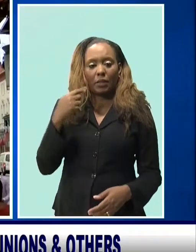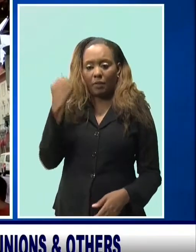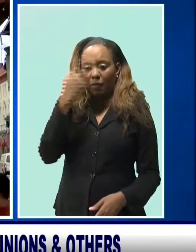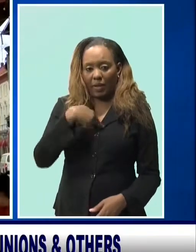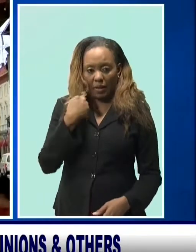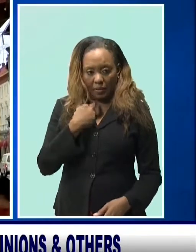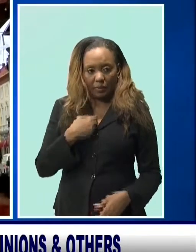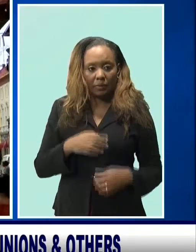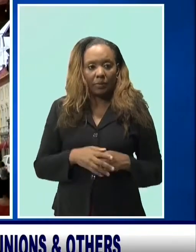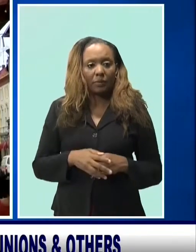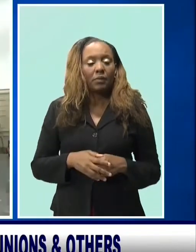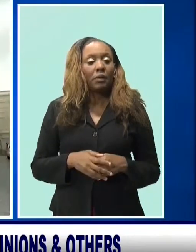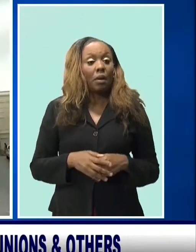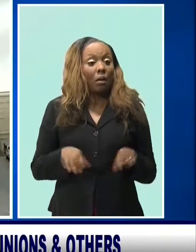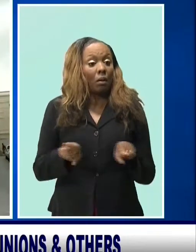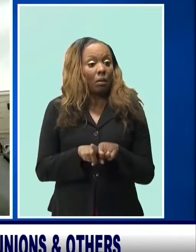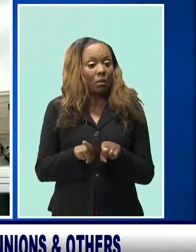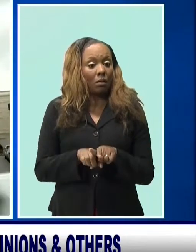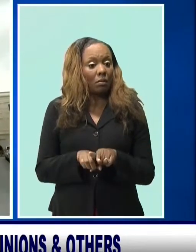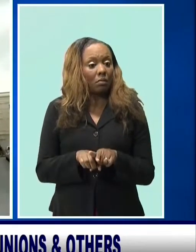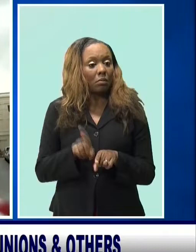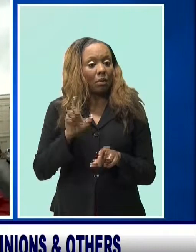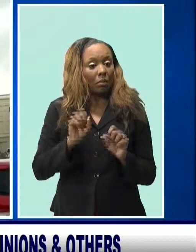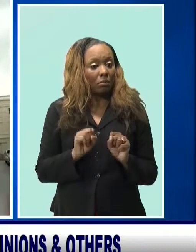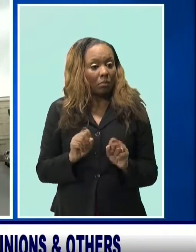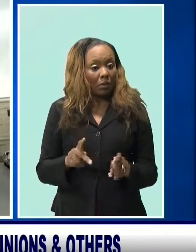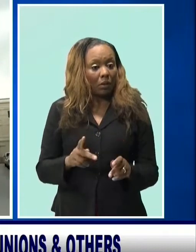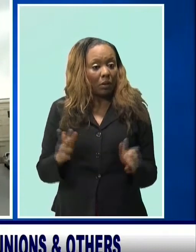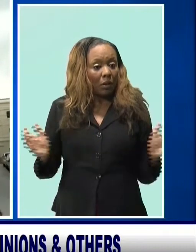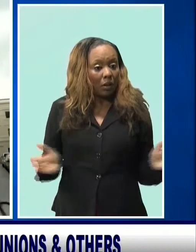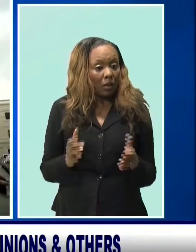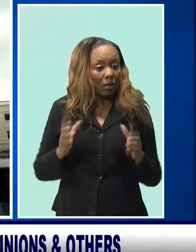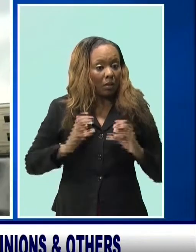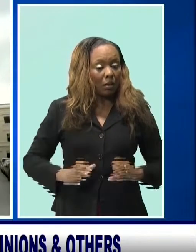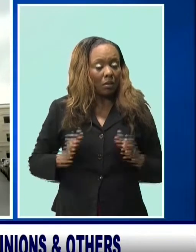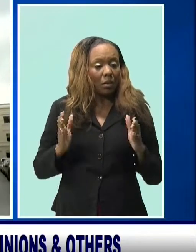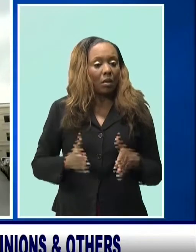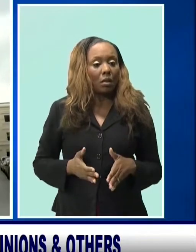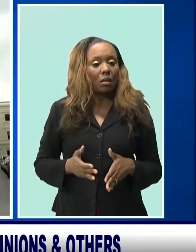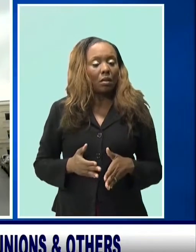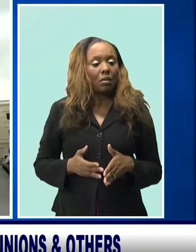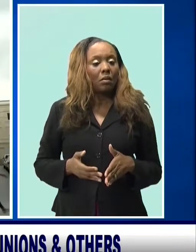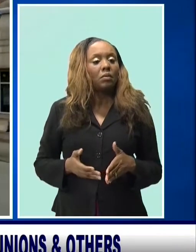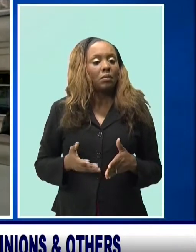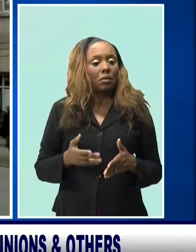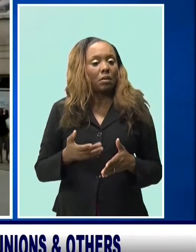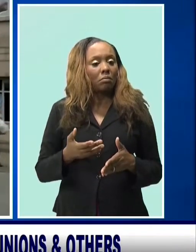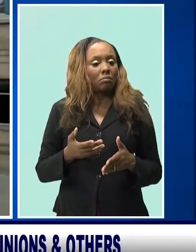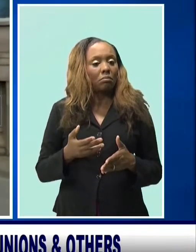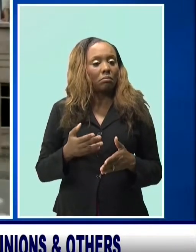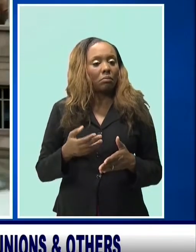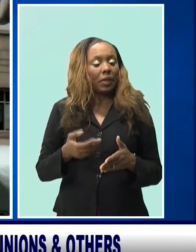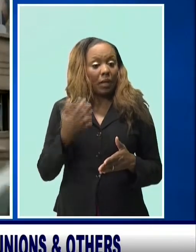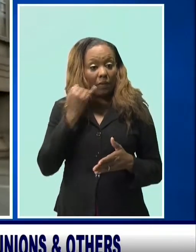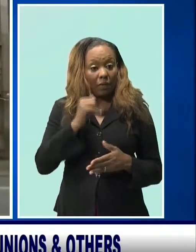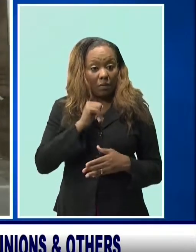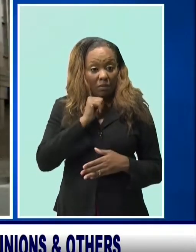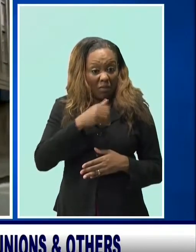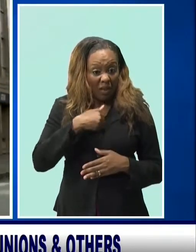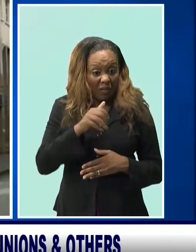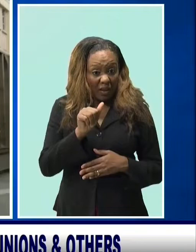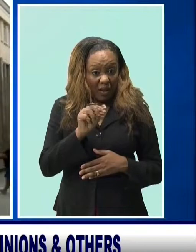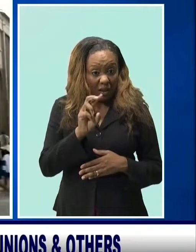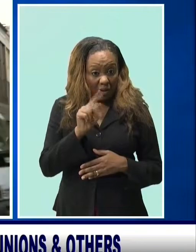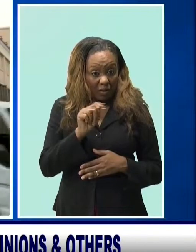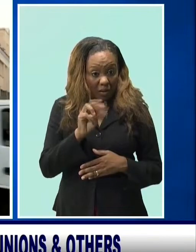and credit unions have also been urged to take the opportunity during this period to encourage their customers to sign up for ATM cards